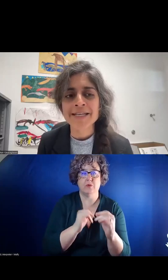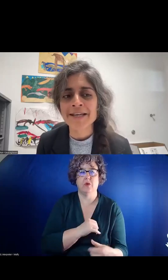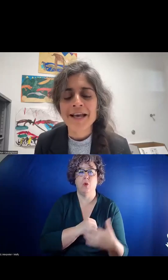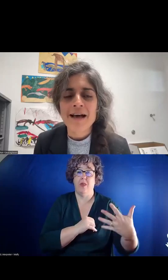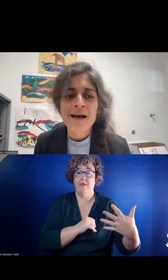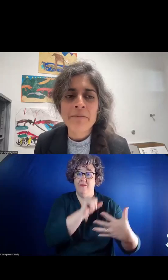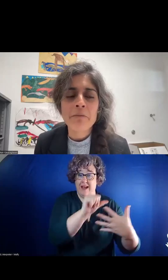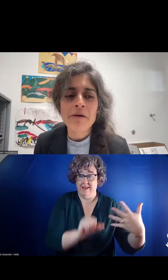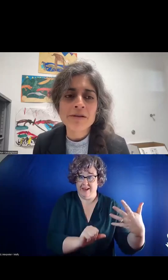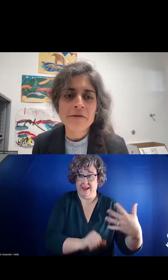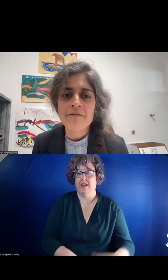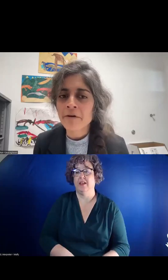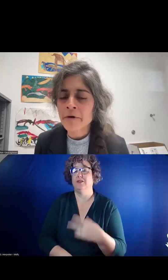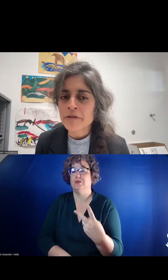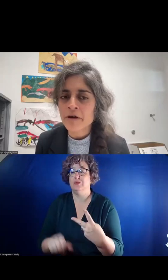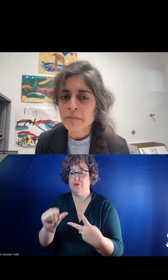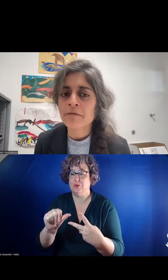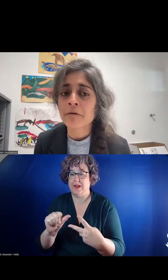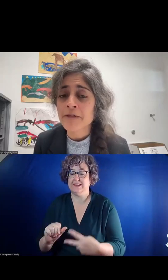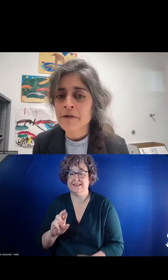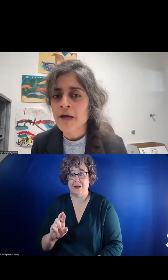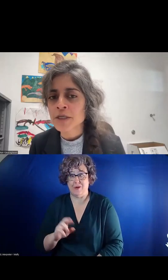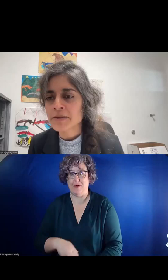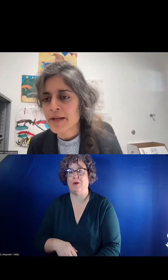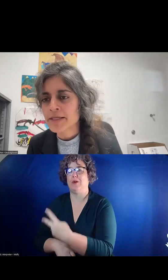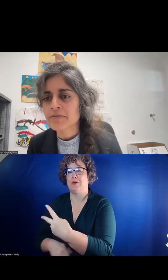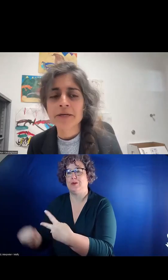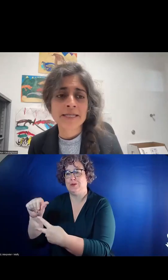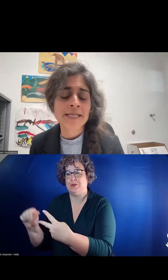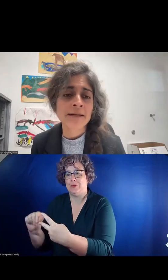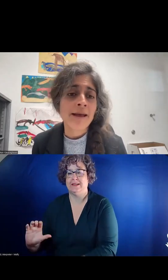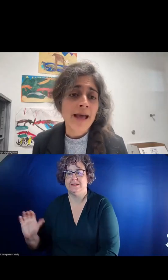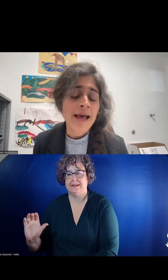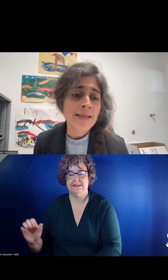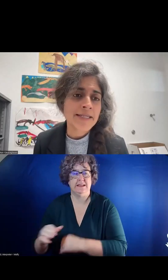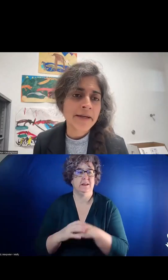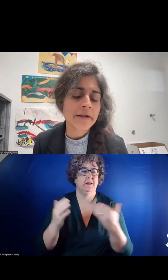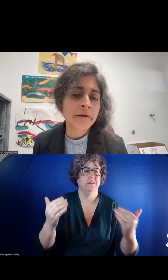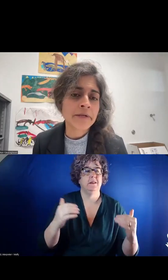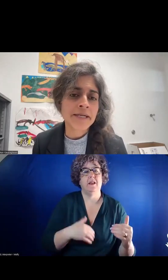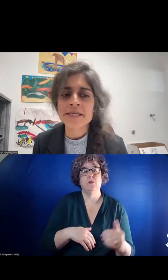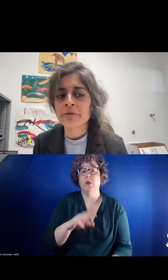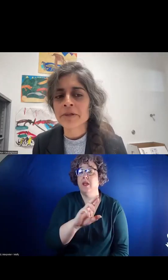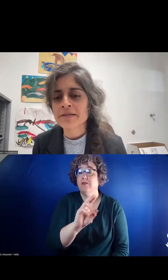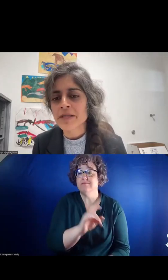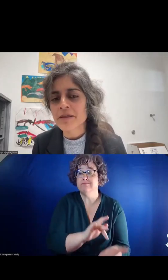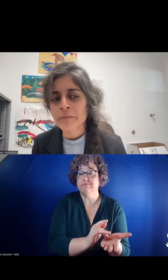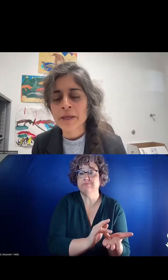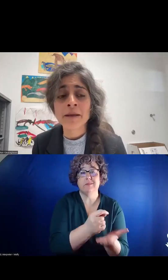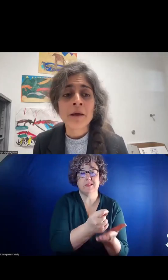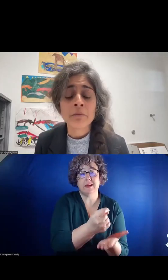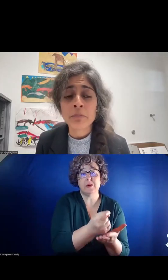and C. We also have pharmacotherapy for physiologic dependence for nicotine, and these include nicotine